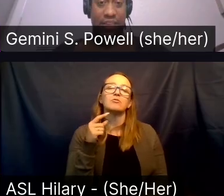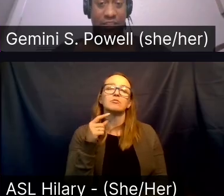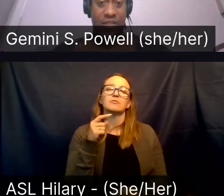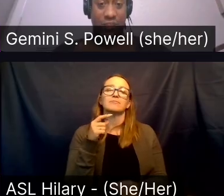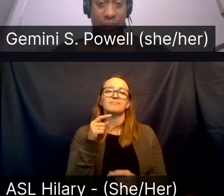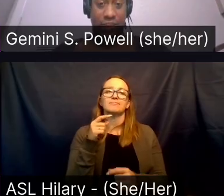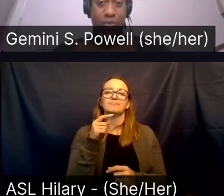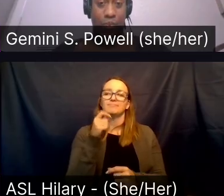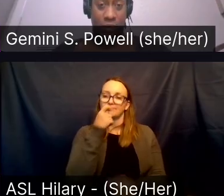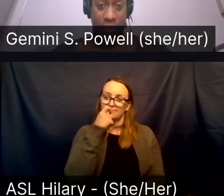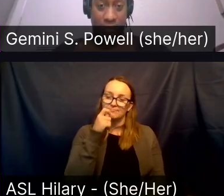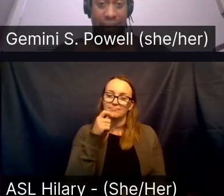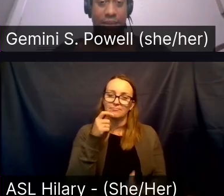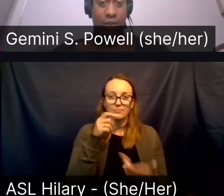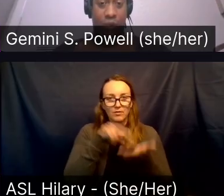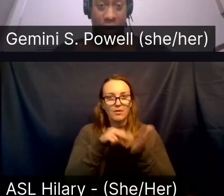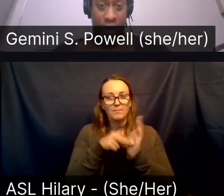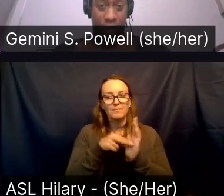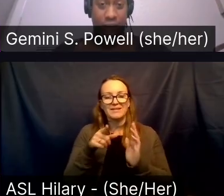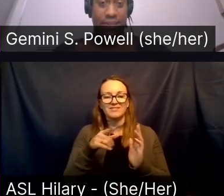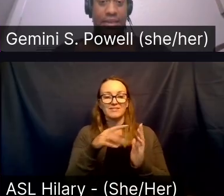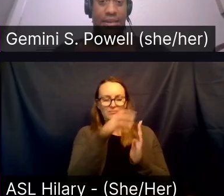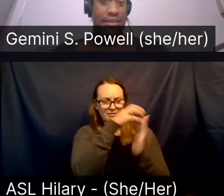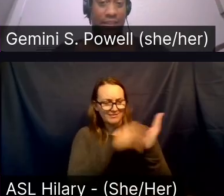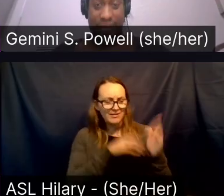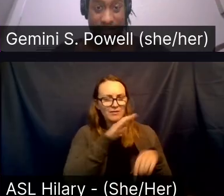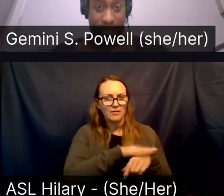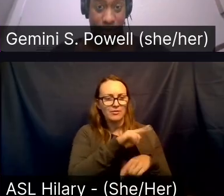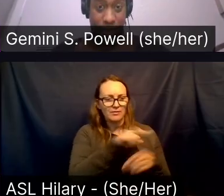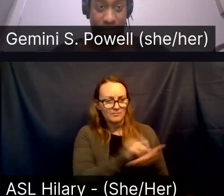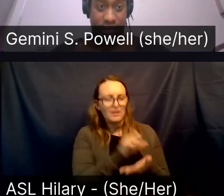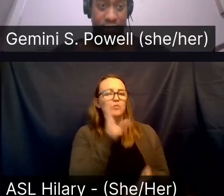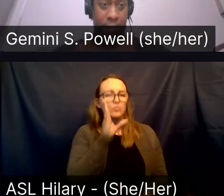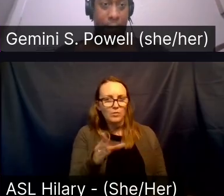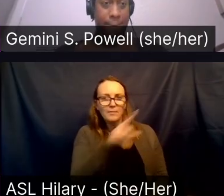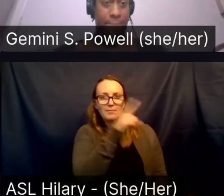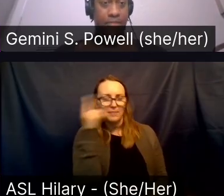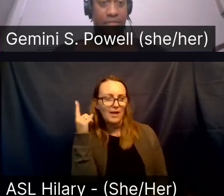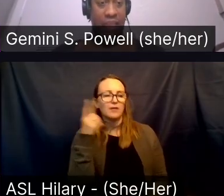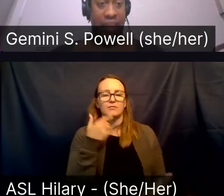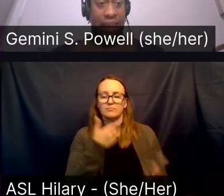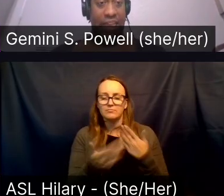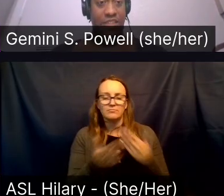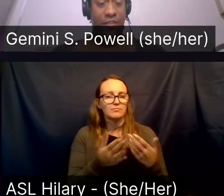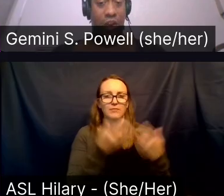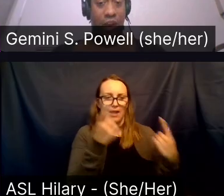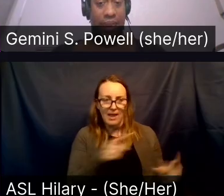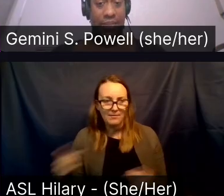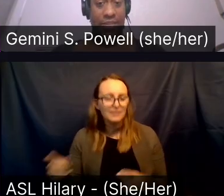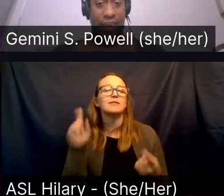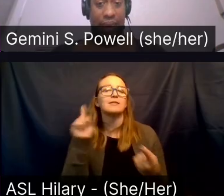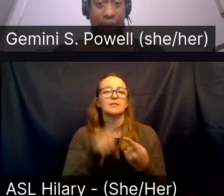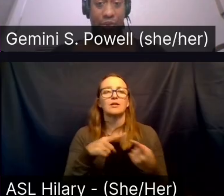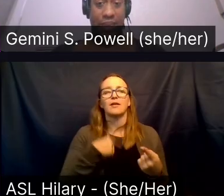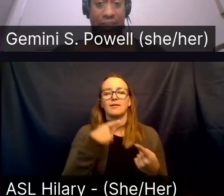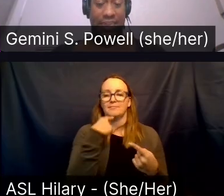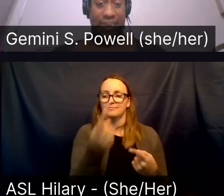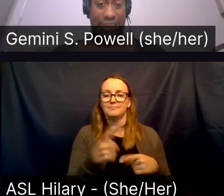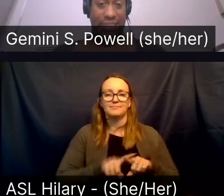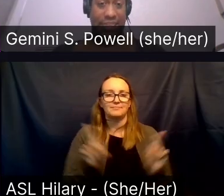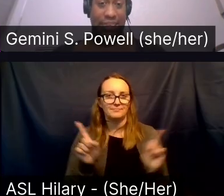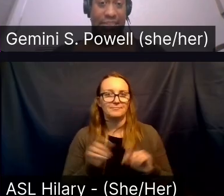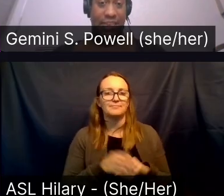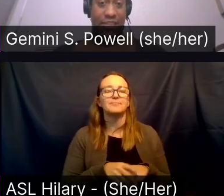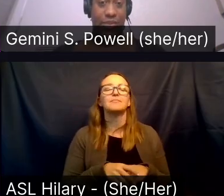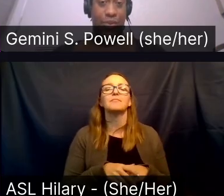say the text on this page will be black no matter what until I say otherwise. As far as how you can